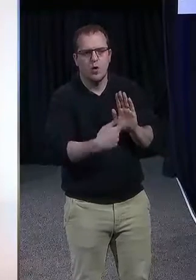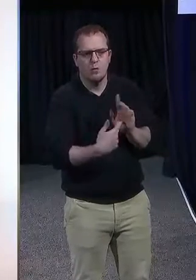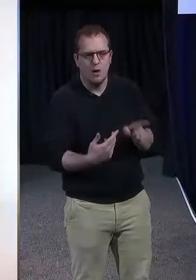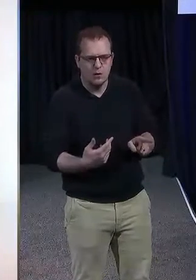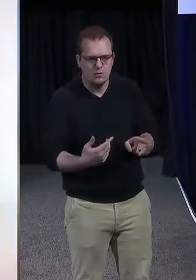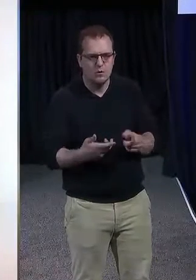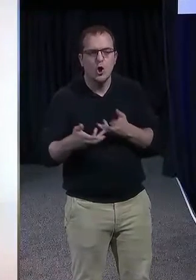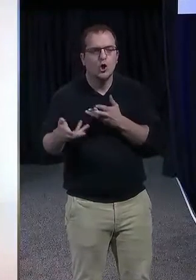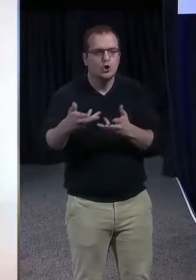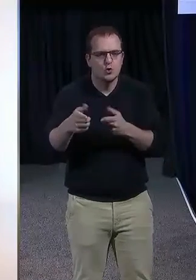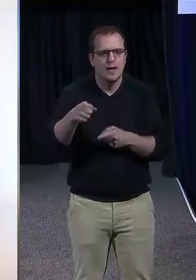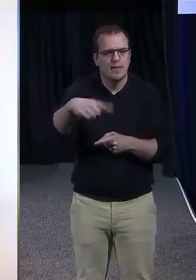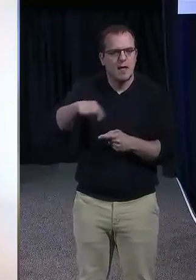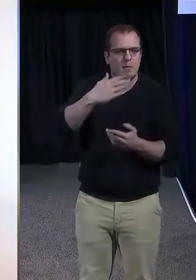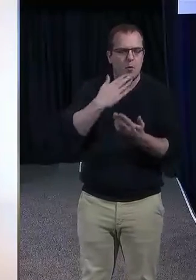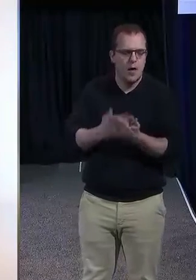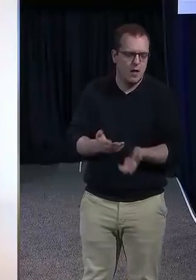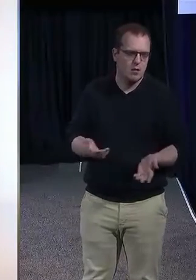them well.